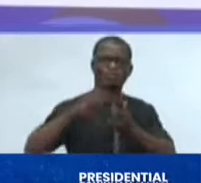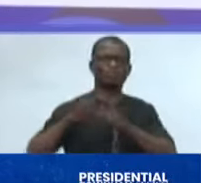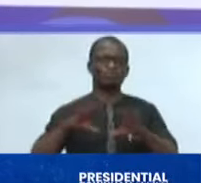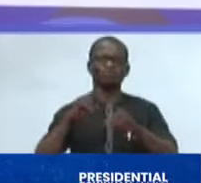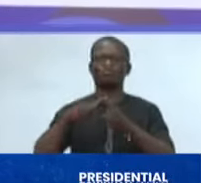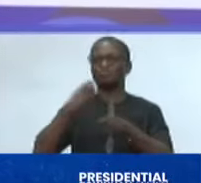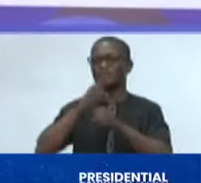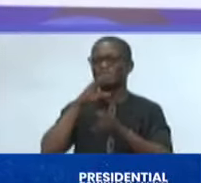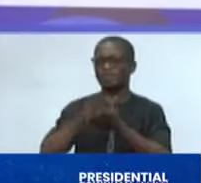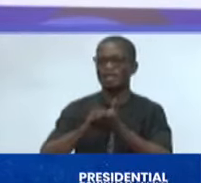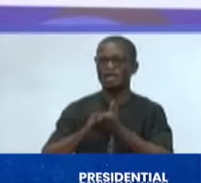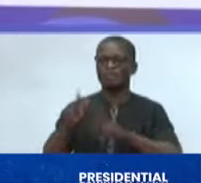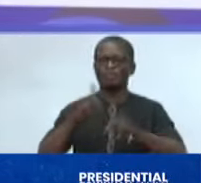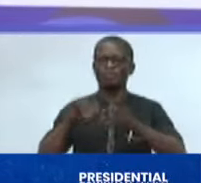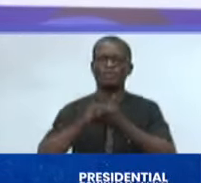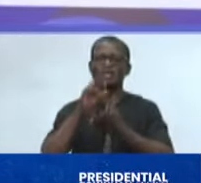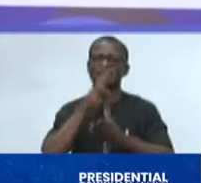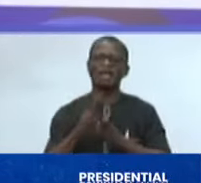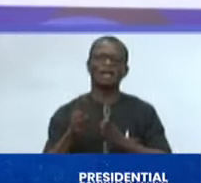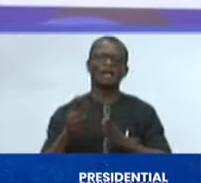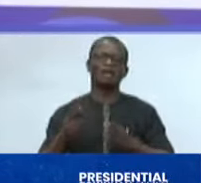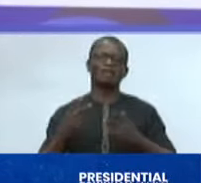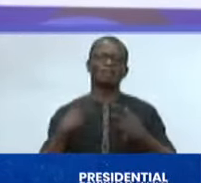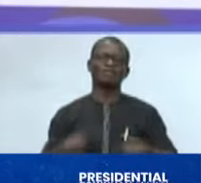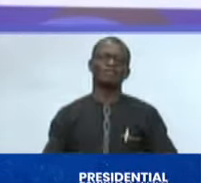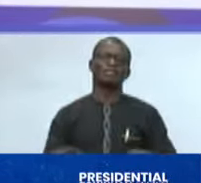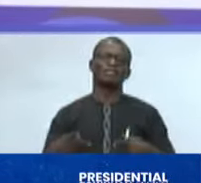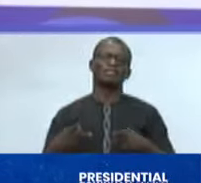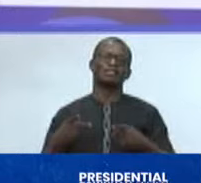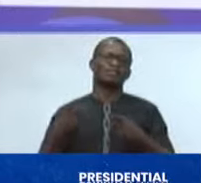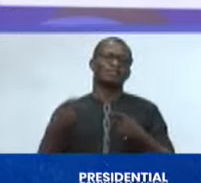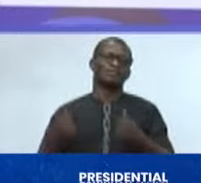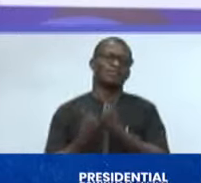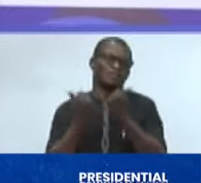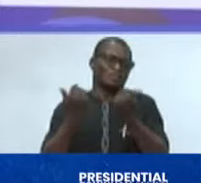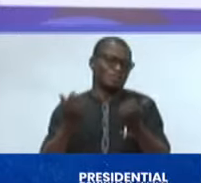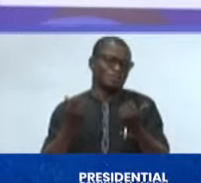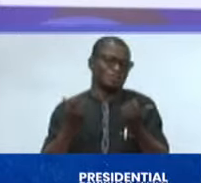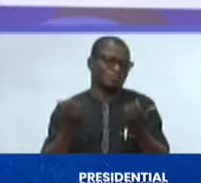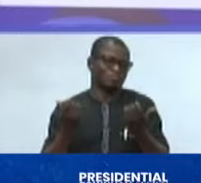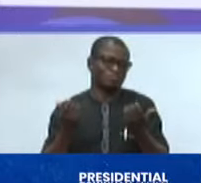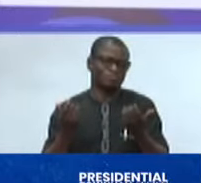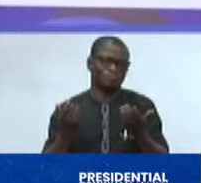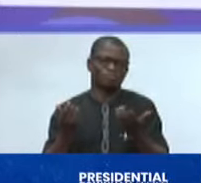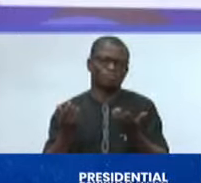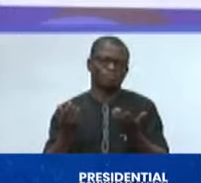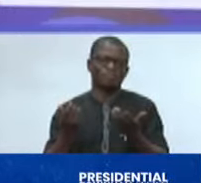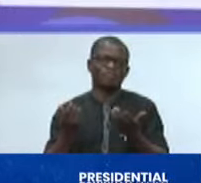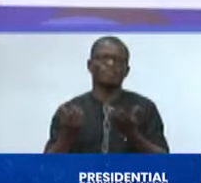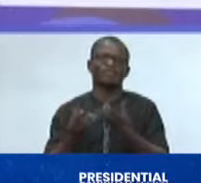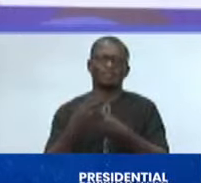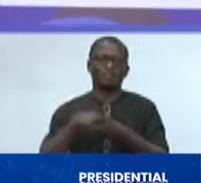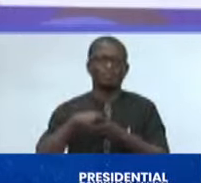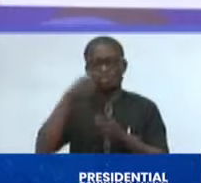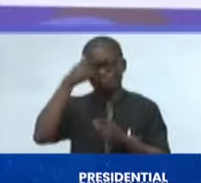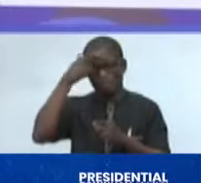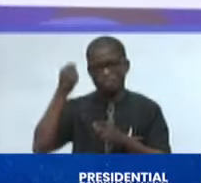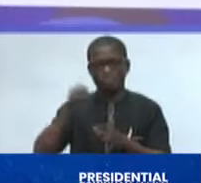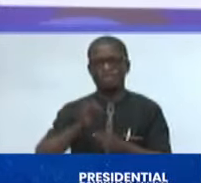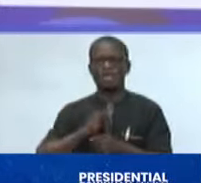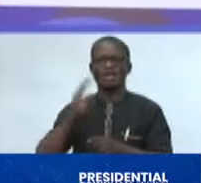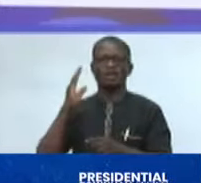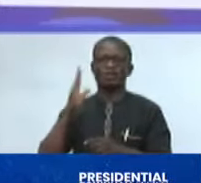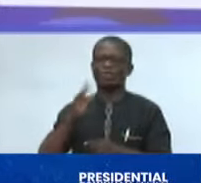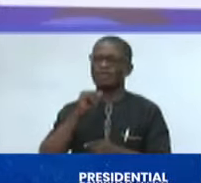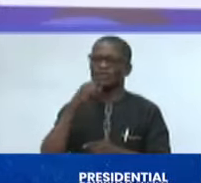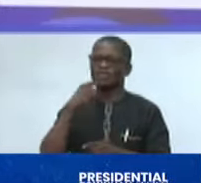make sure that those who are physically challenged, I listen. If there's any learning thing, because I won't stay here and